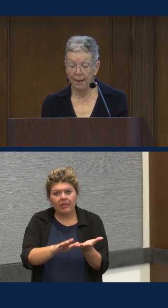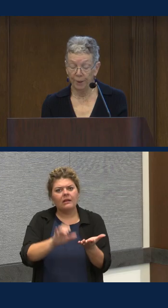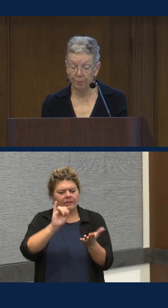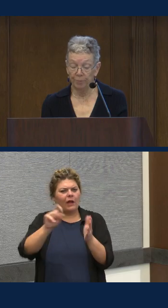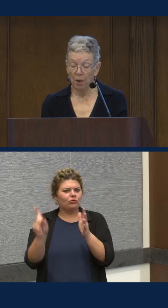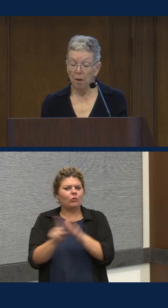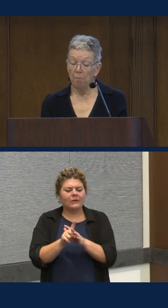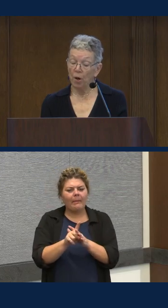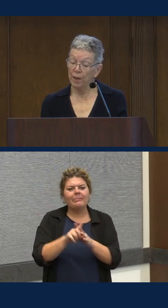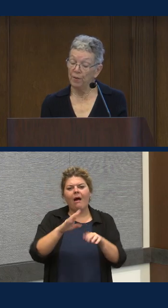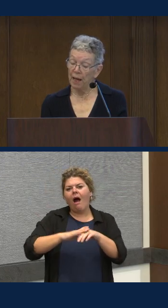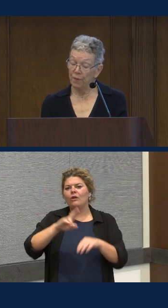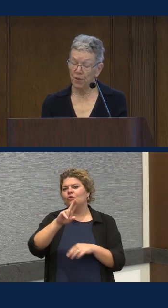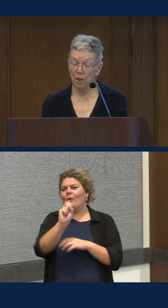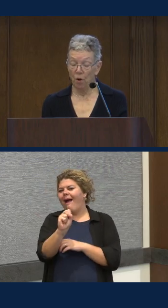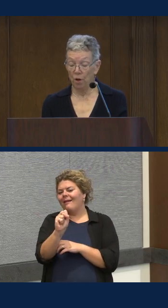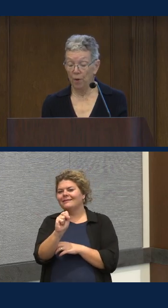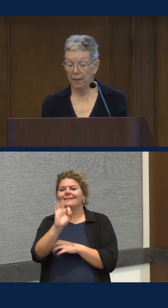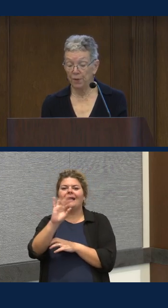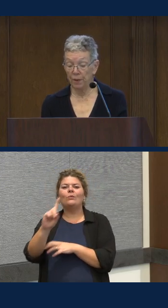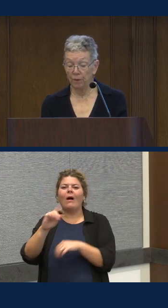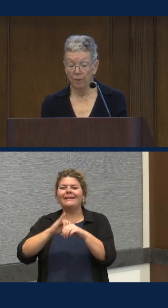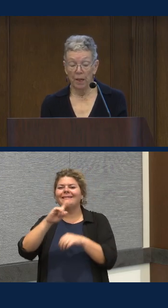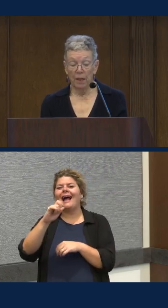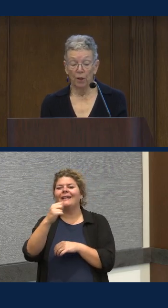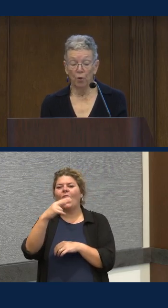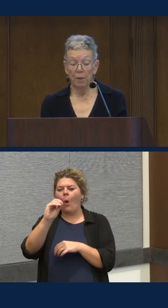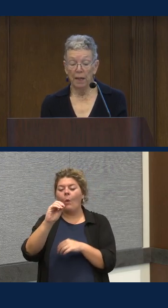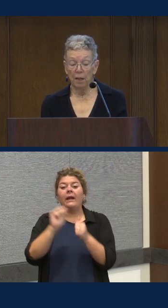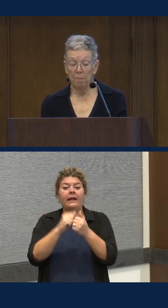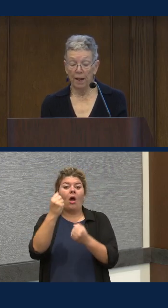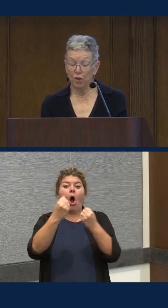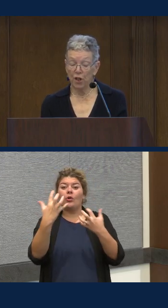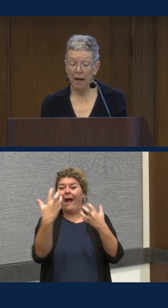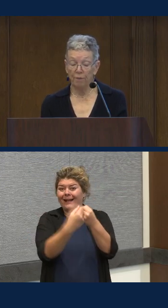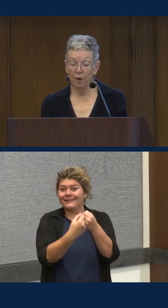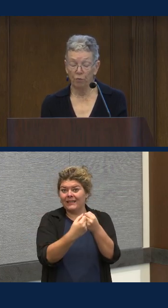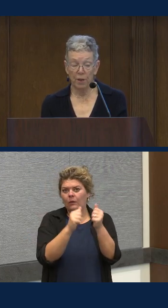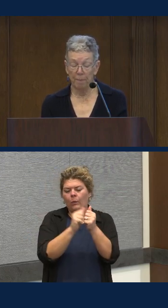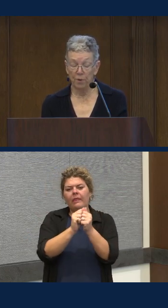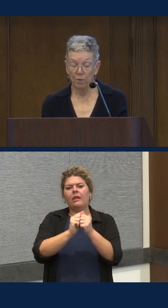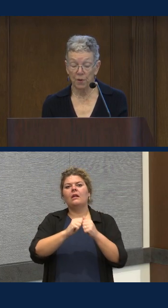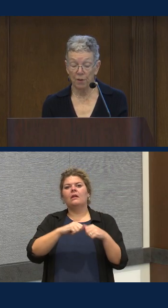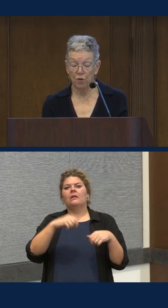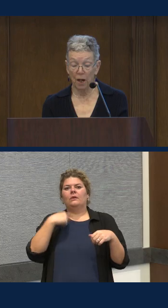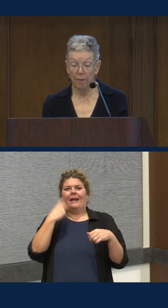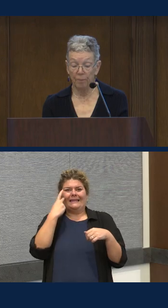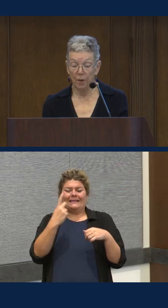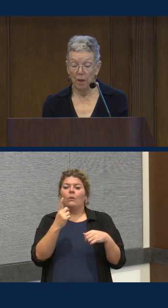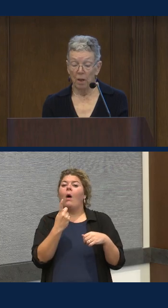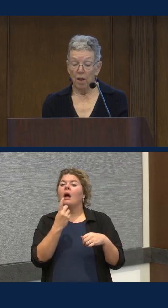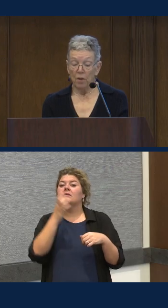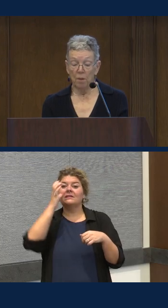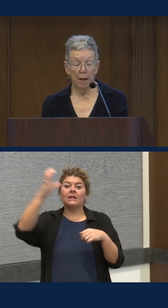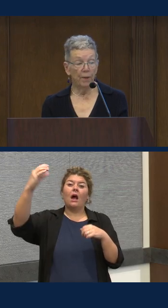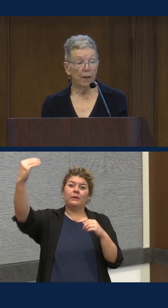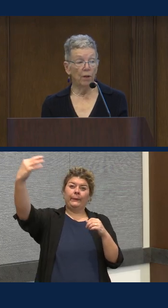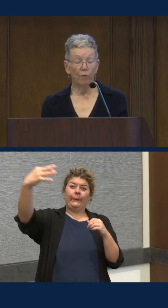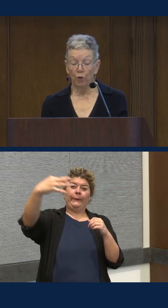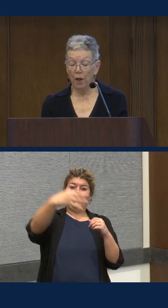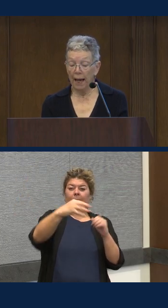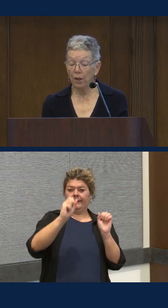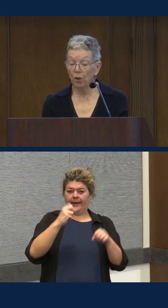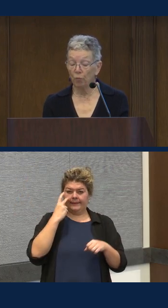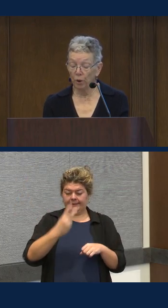in Idaho, marking deaths in an auto accident, illuminated by a shaft of redemptive sunshine. The